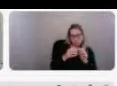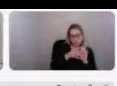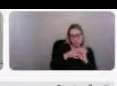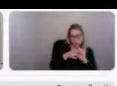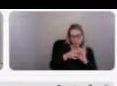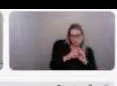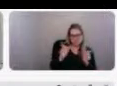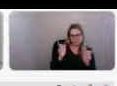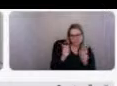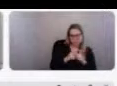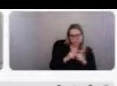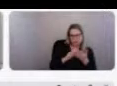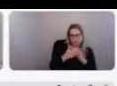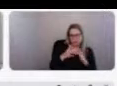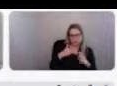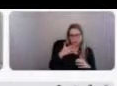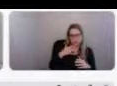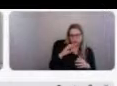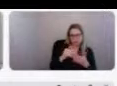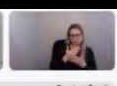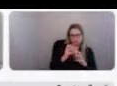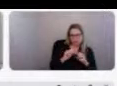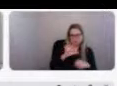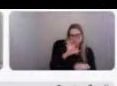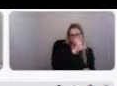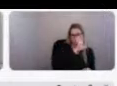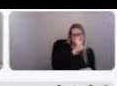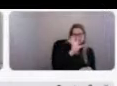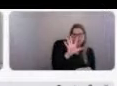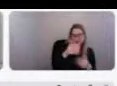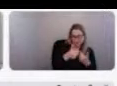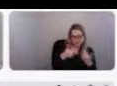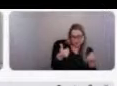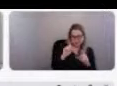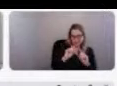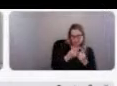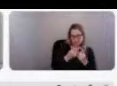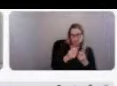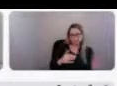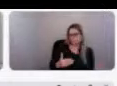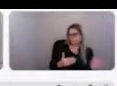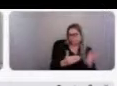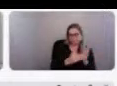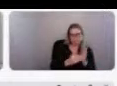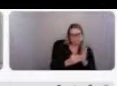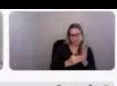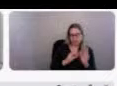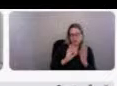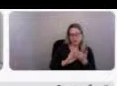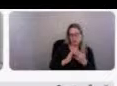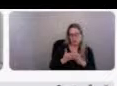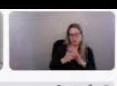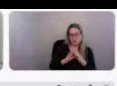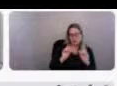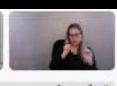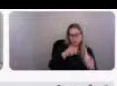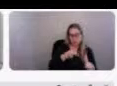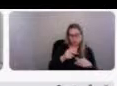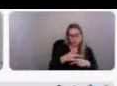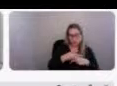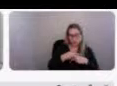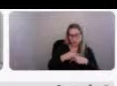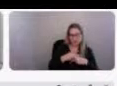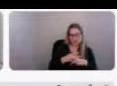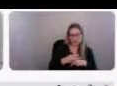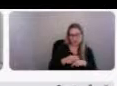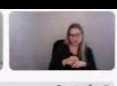town feel the new map would break us into five separate districts which goes against the committee's goal of keeping districts